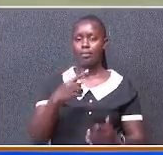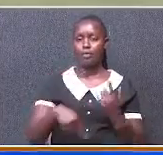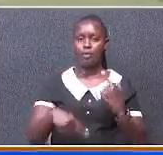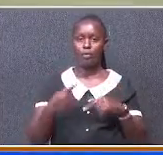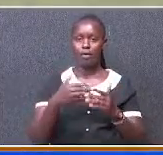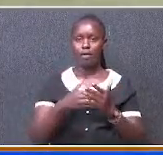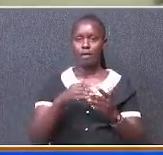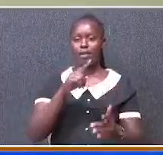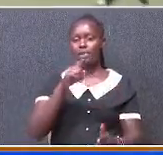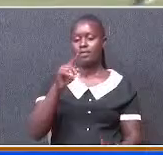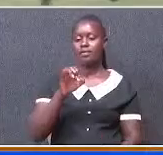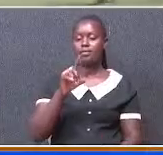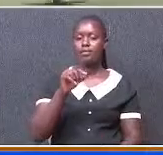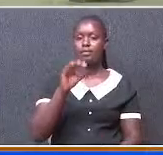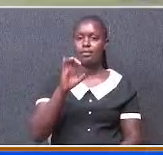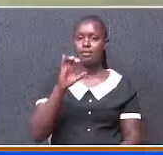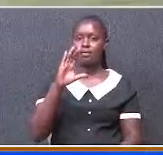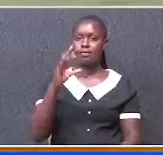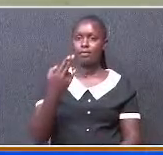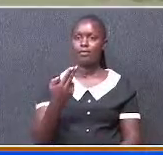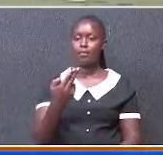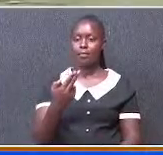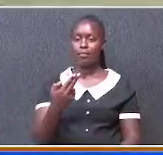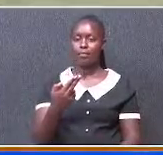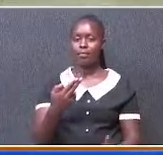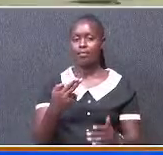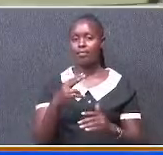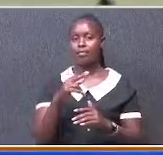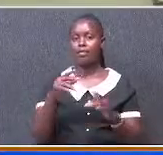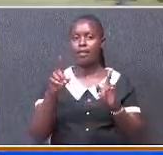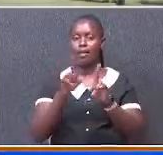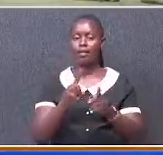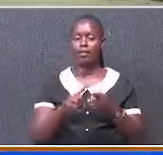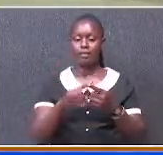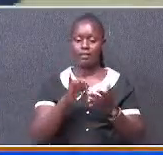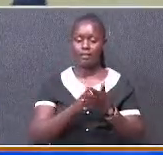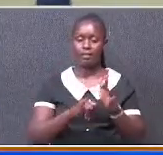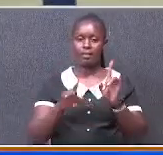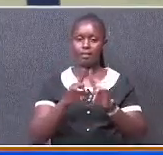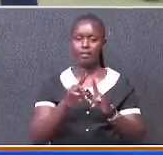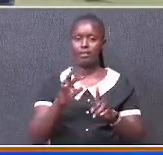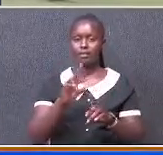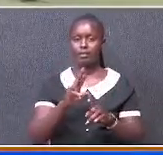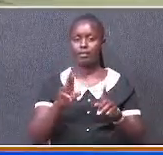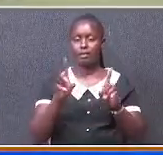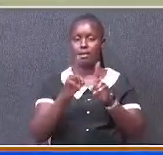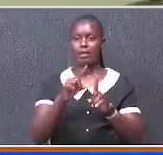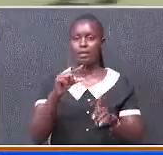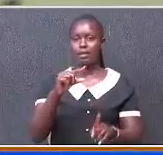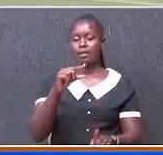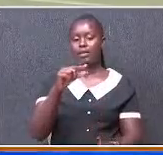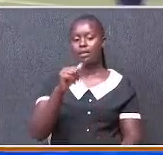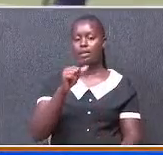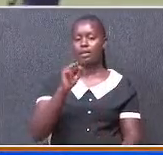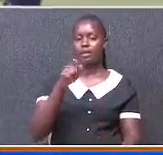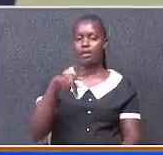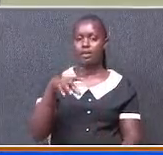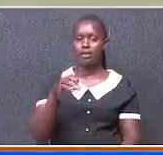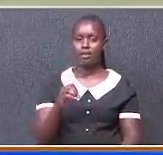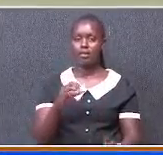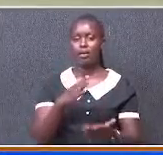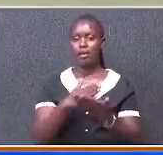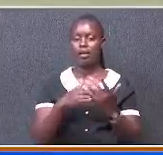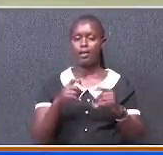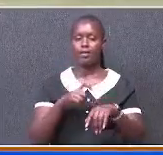Parks 2-0 in the fixture at the Games Cambridge grounds. Arusi Anna fired Gaspar Women ahead of the stroke of